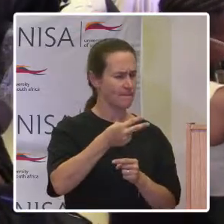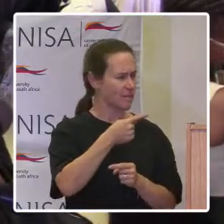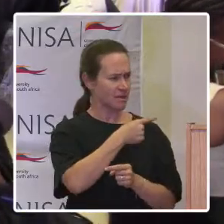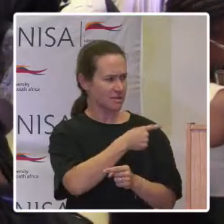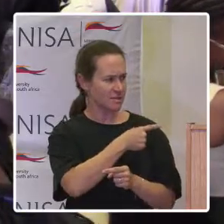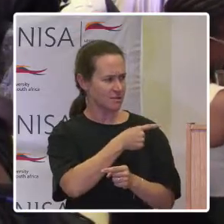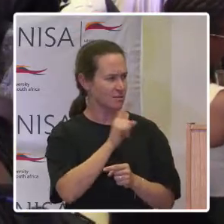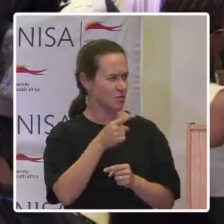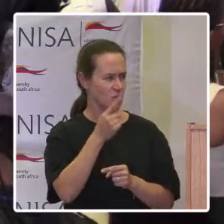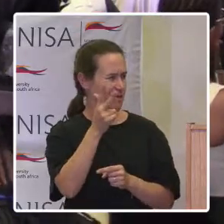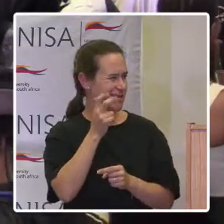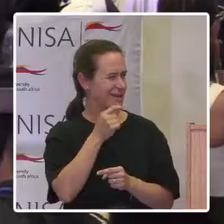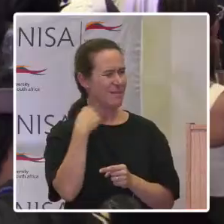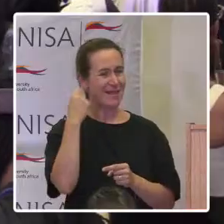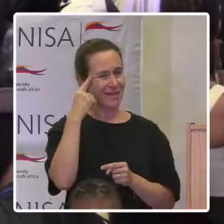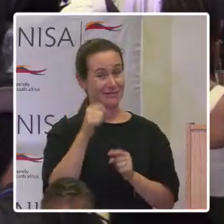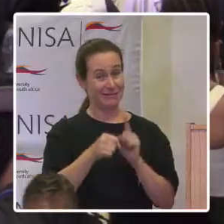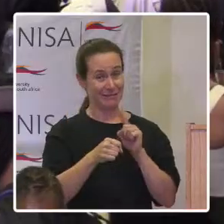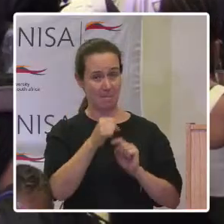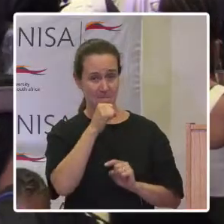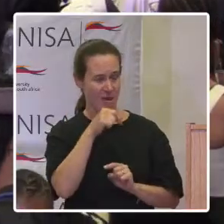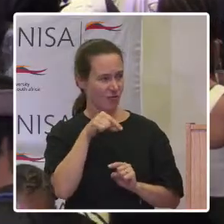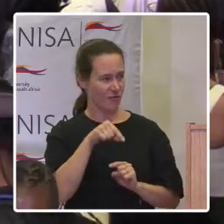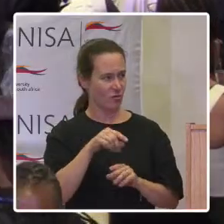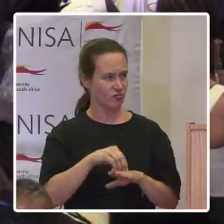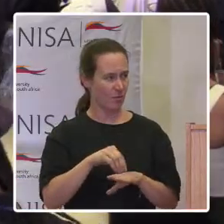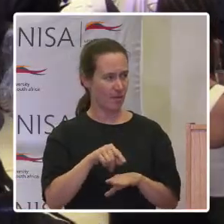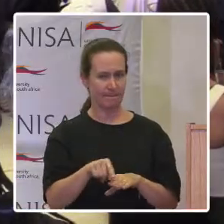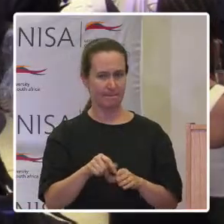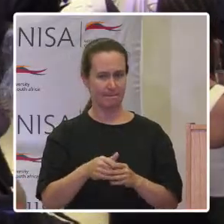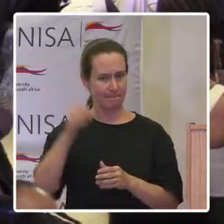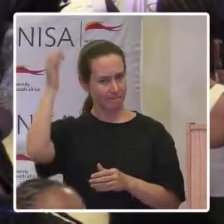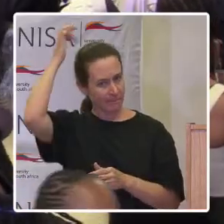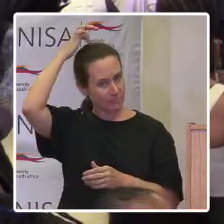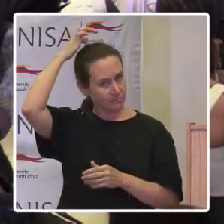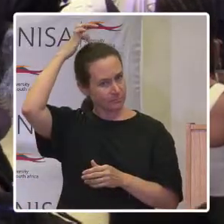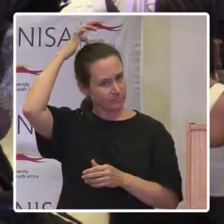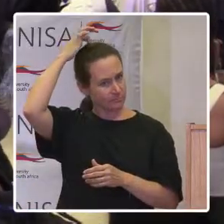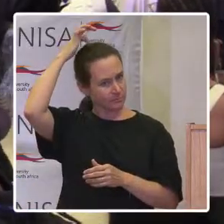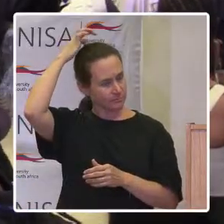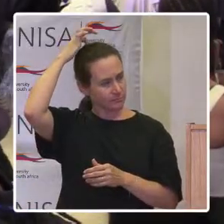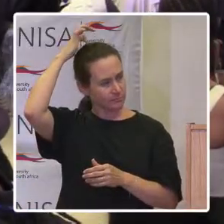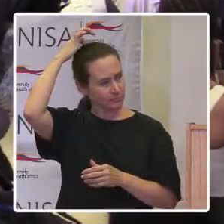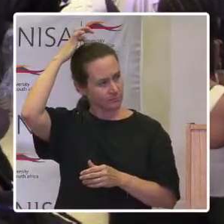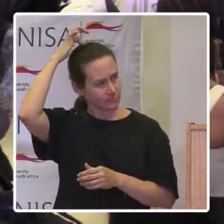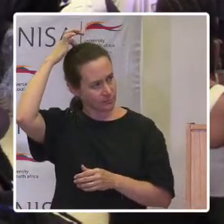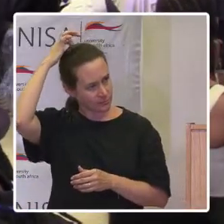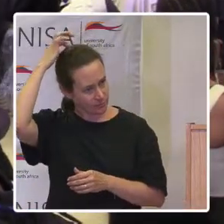Can you just repeat? I think the microphone is, could be batteries.